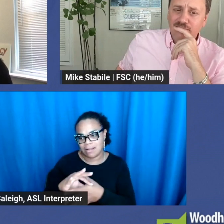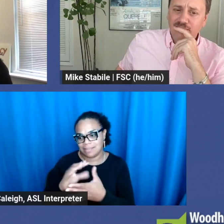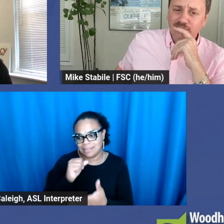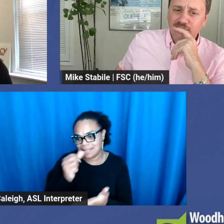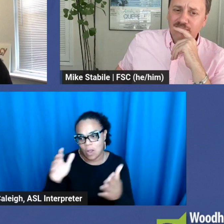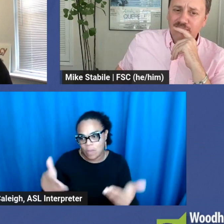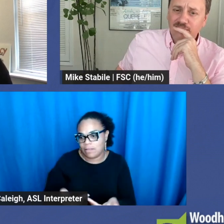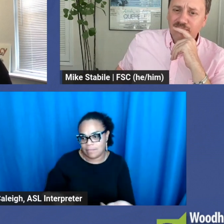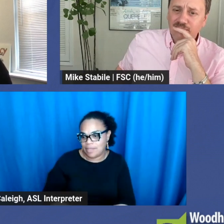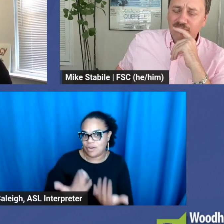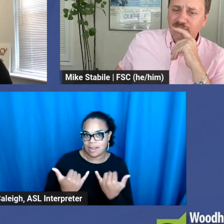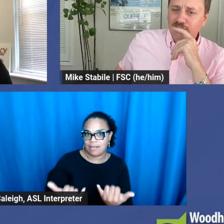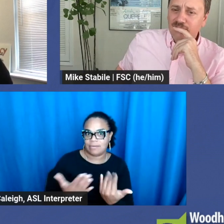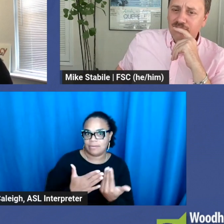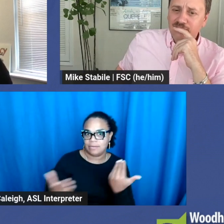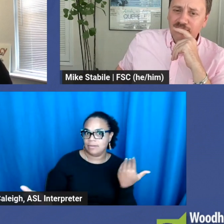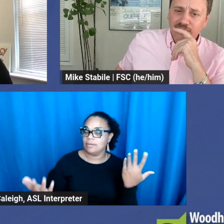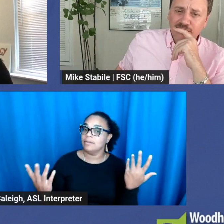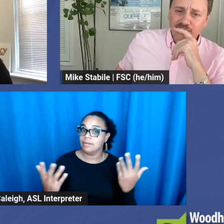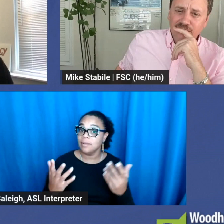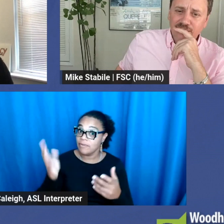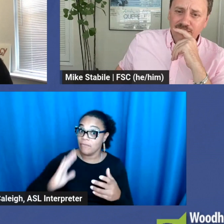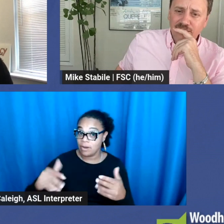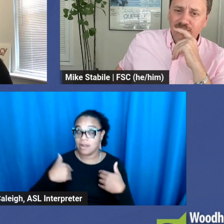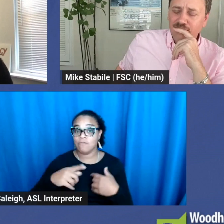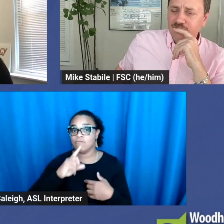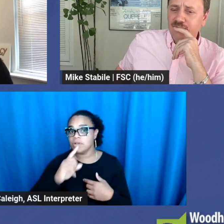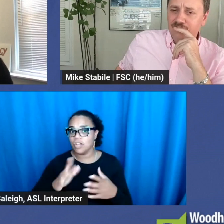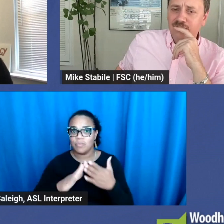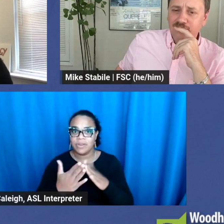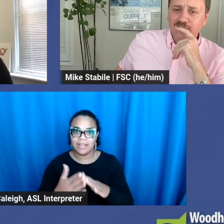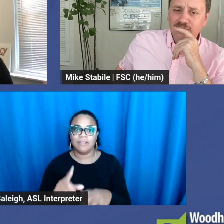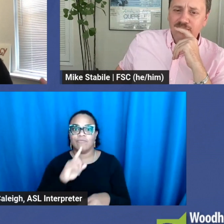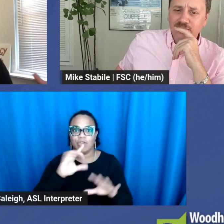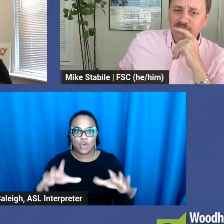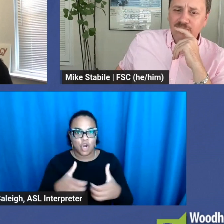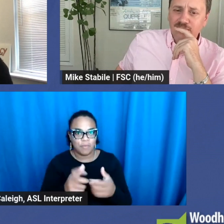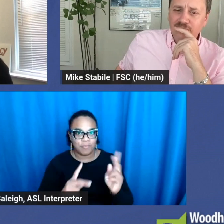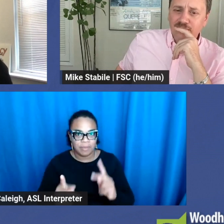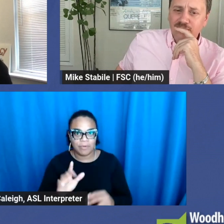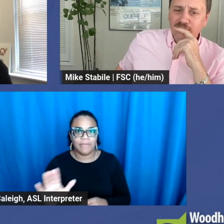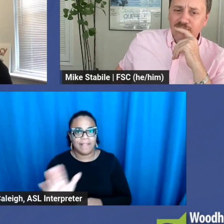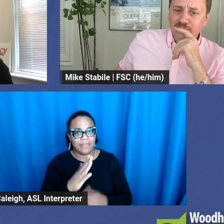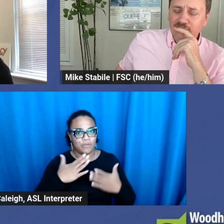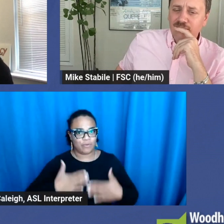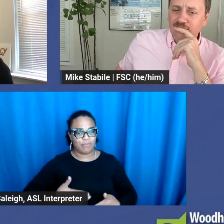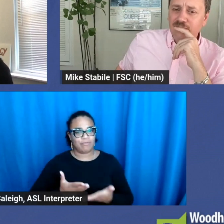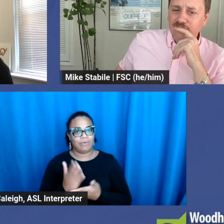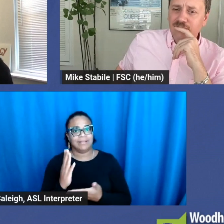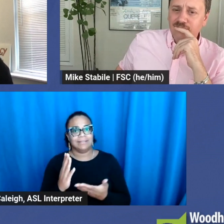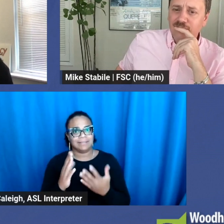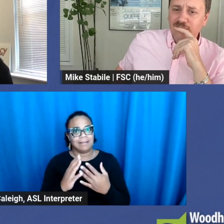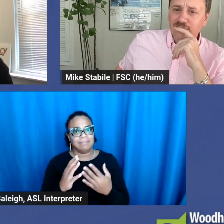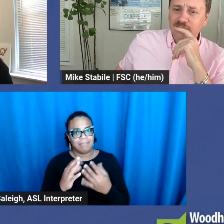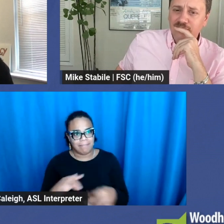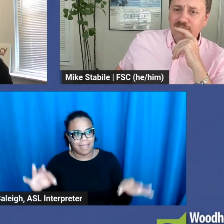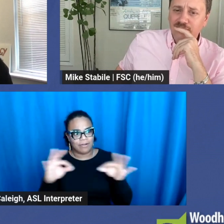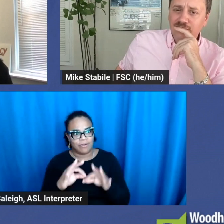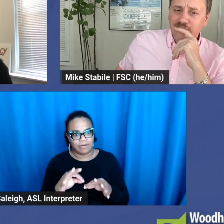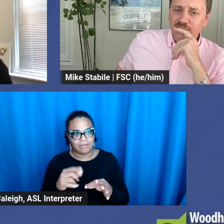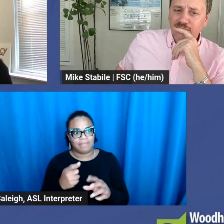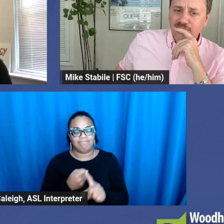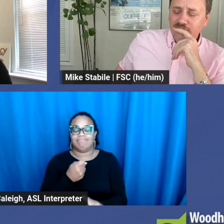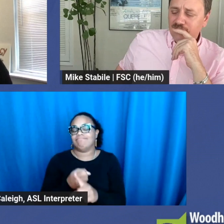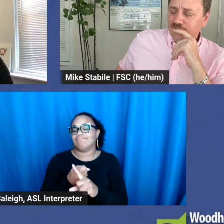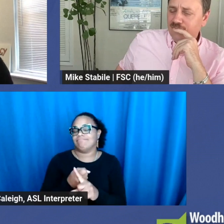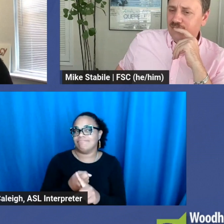was a real community and group of people whose human rights matter, who were deeply affected by this bill, and they